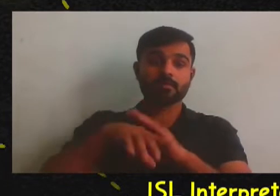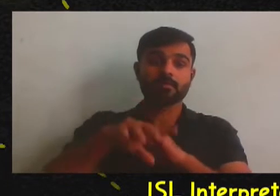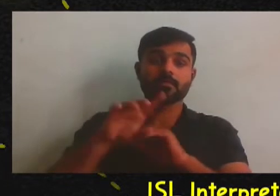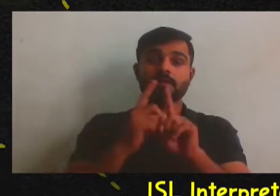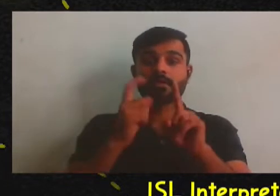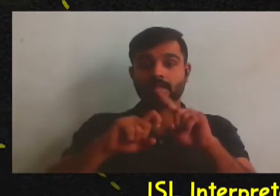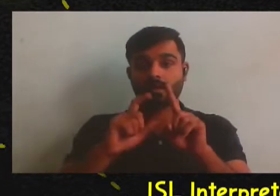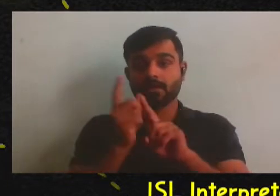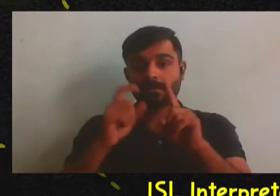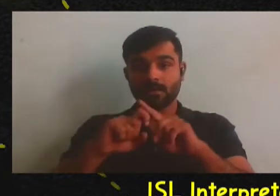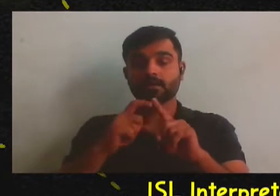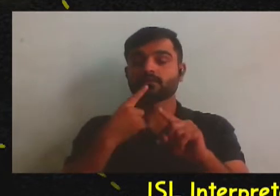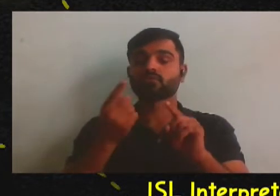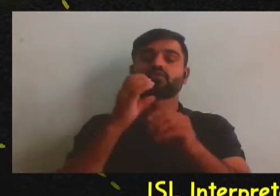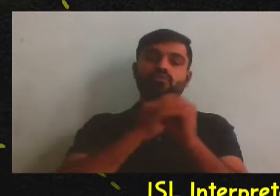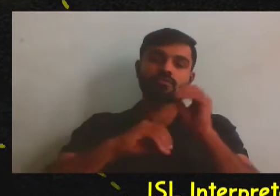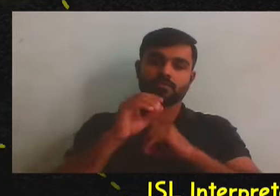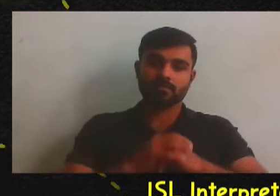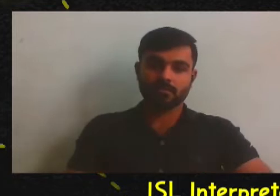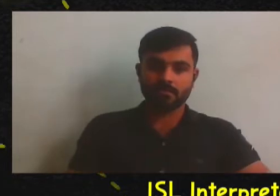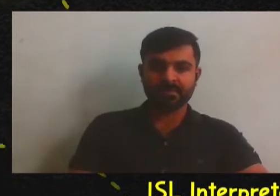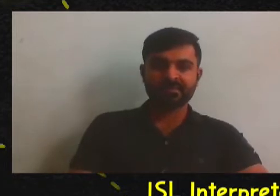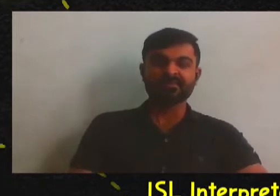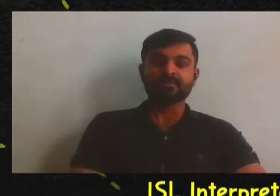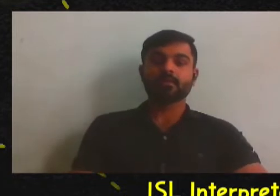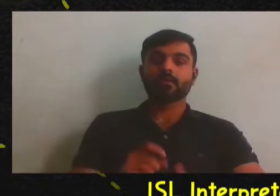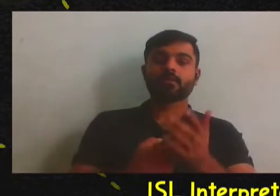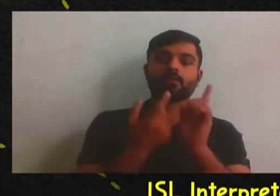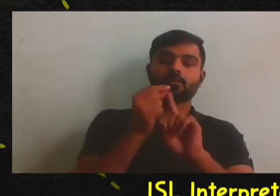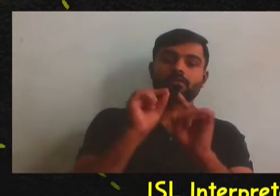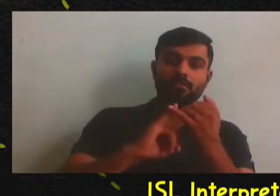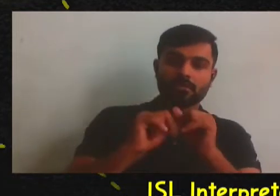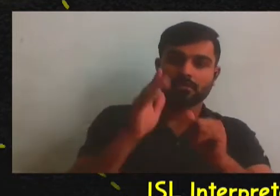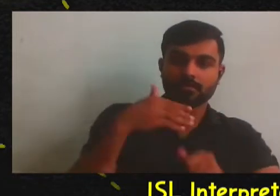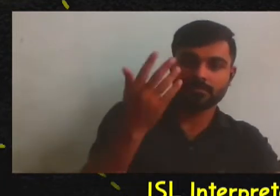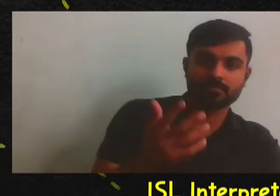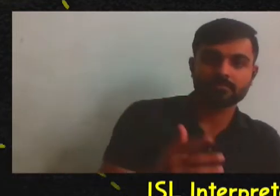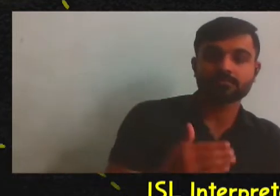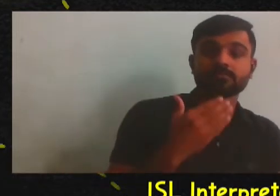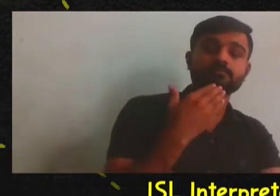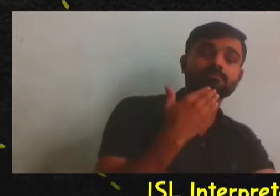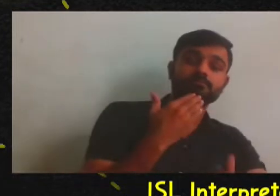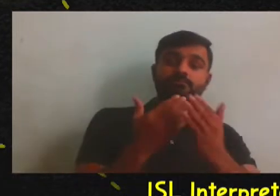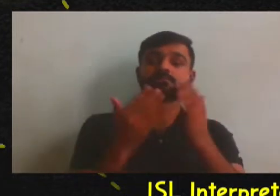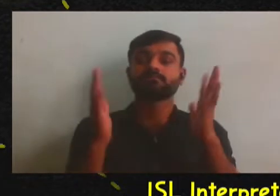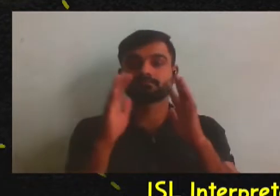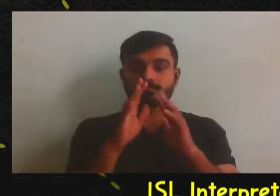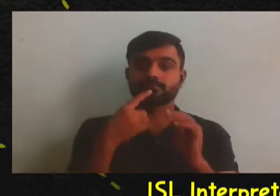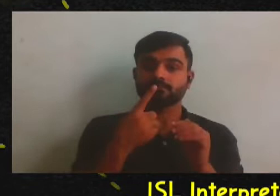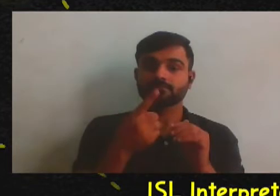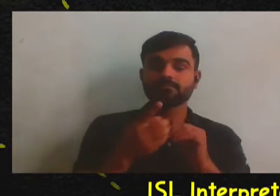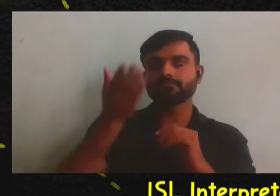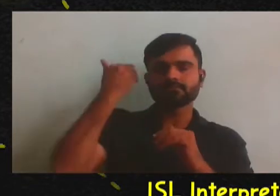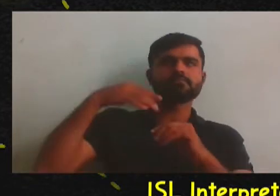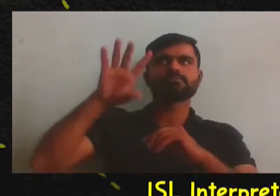henceforth. Rupsa wanted to come in to make an additional point. Rupsa, please. Thanks so much. No, I meant to make this earlier.